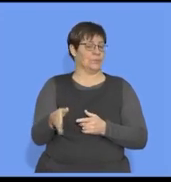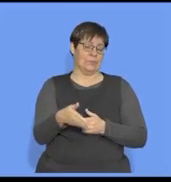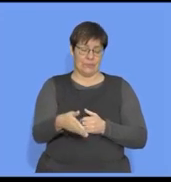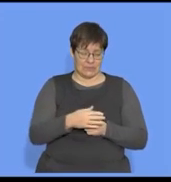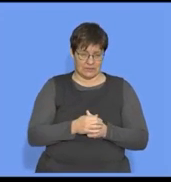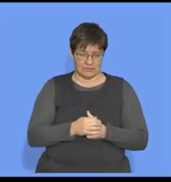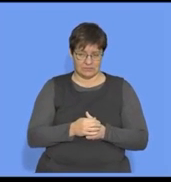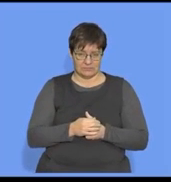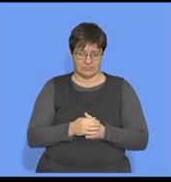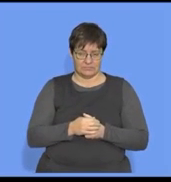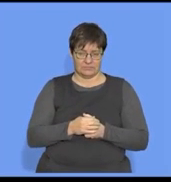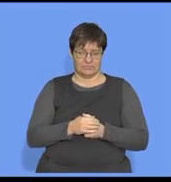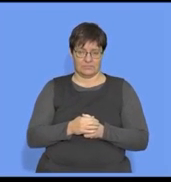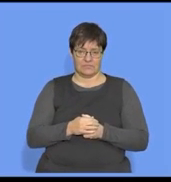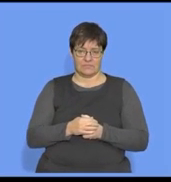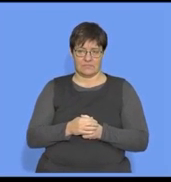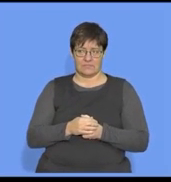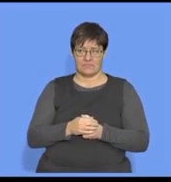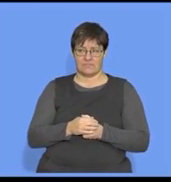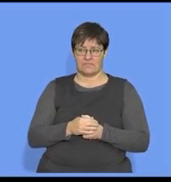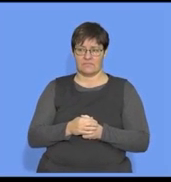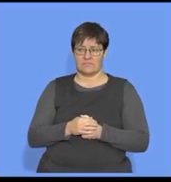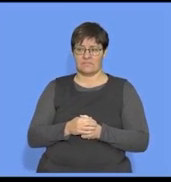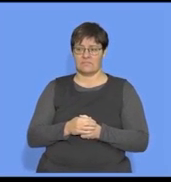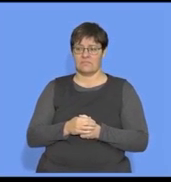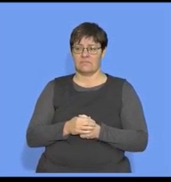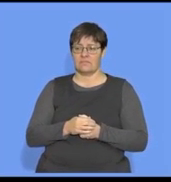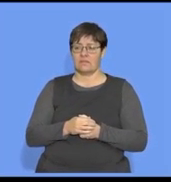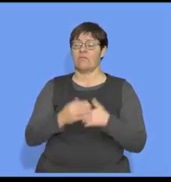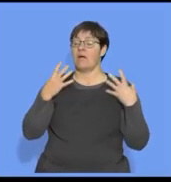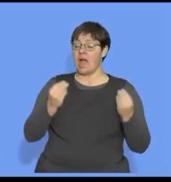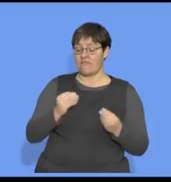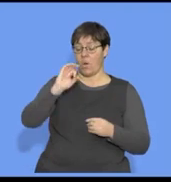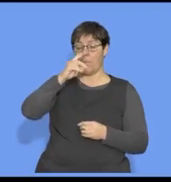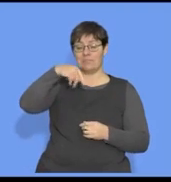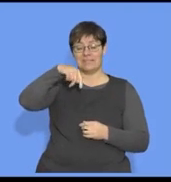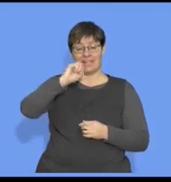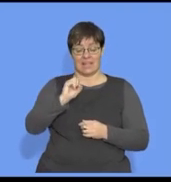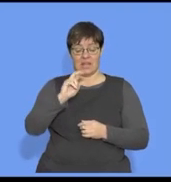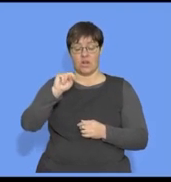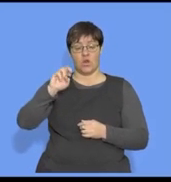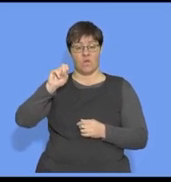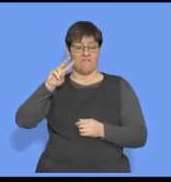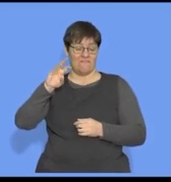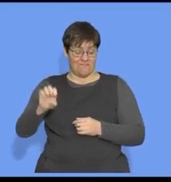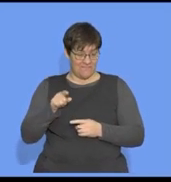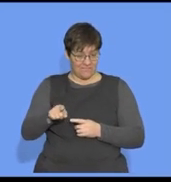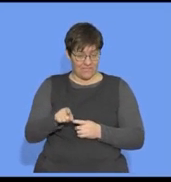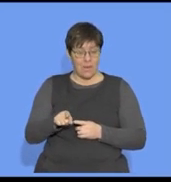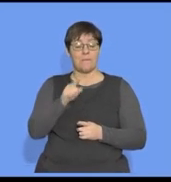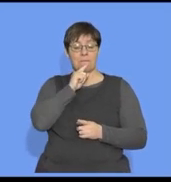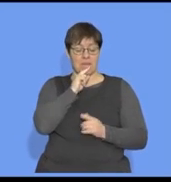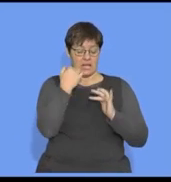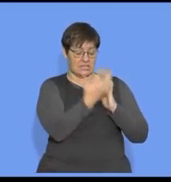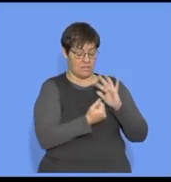and cones at this part that is referred to as a blind spot. Then we've got the optic nerve here